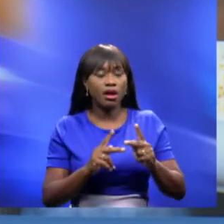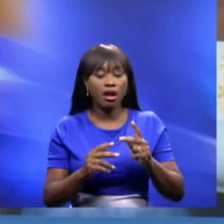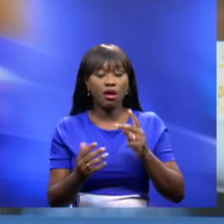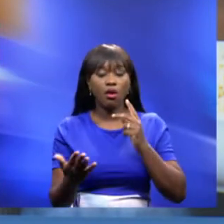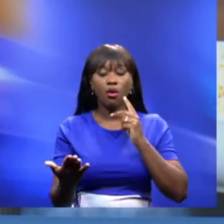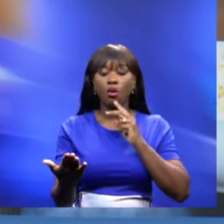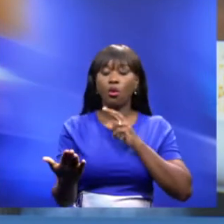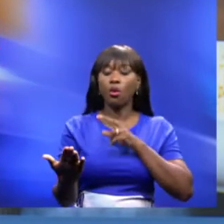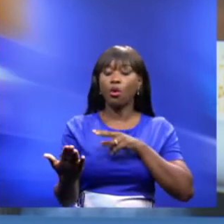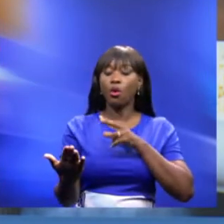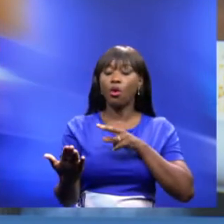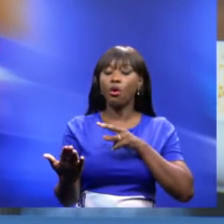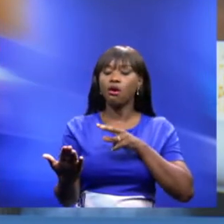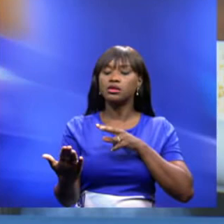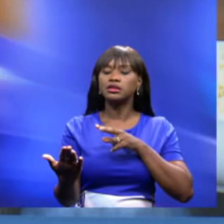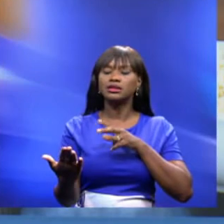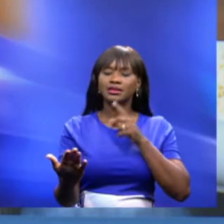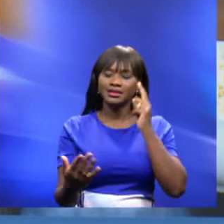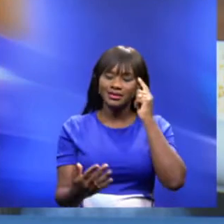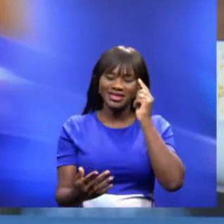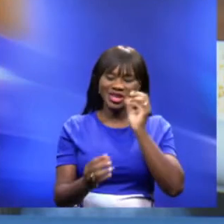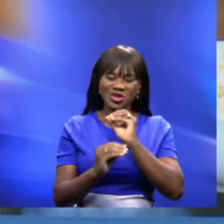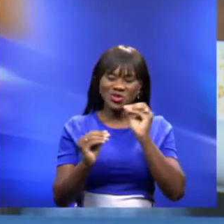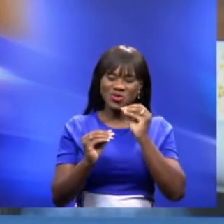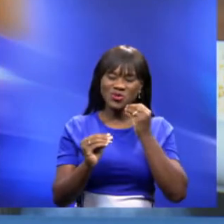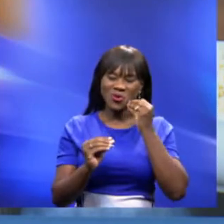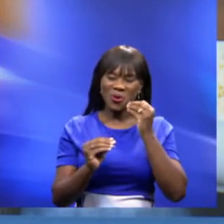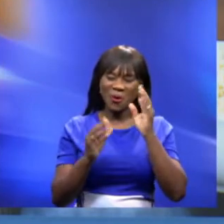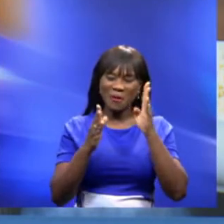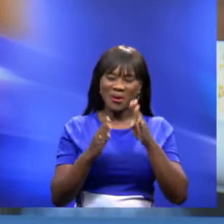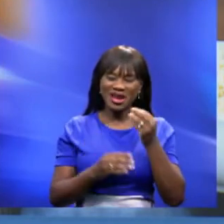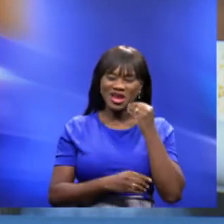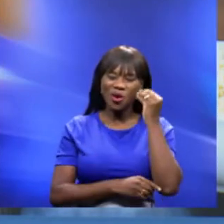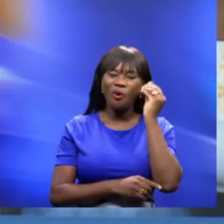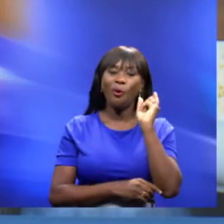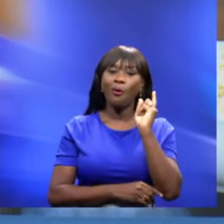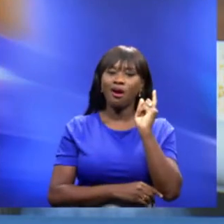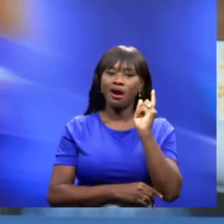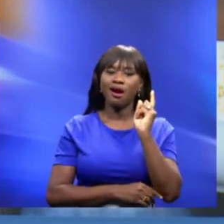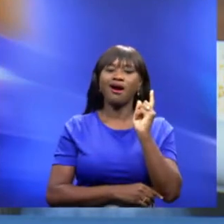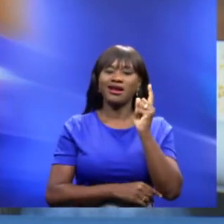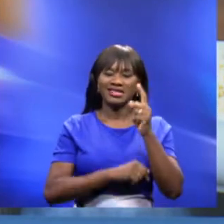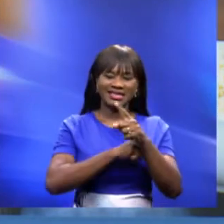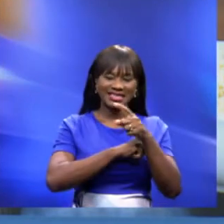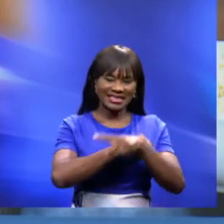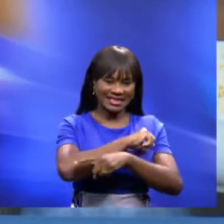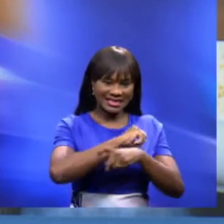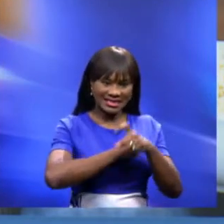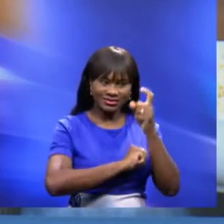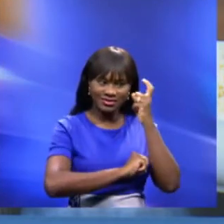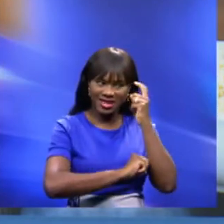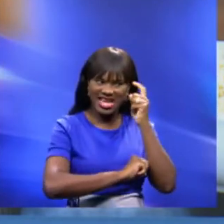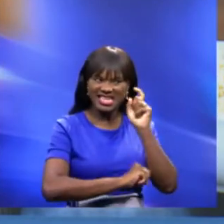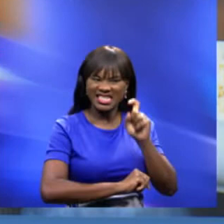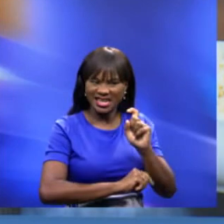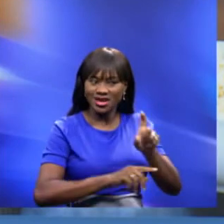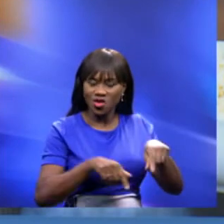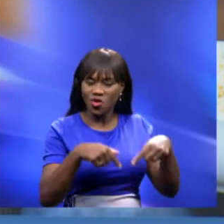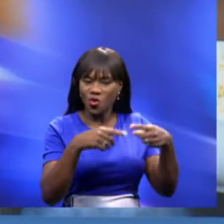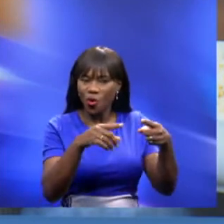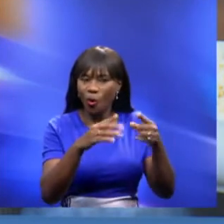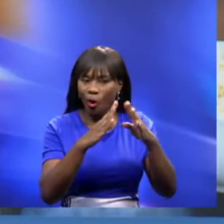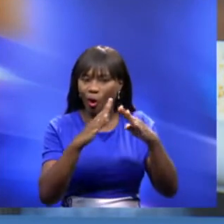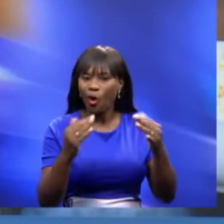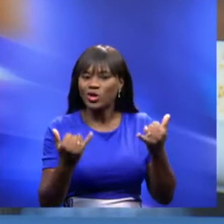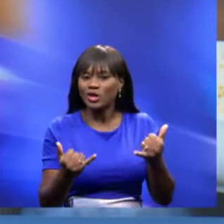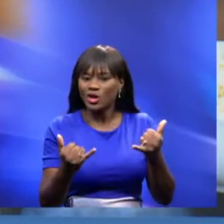then nobody home. So then, so we need to, and that is the physical sense, but the same thing applies in